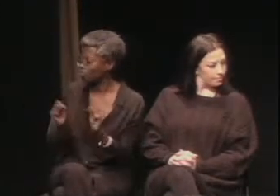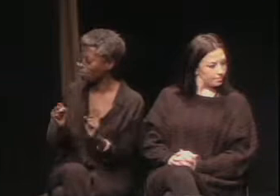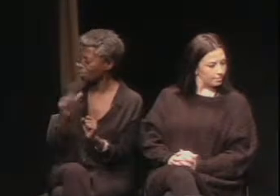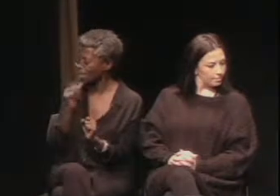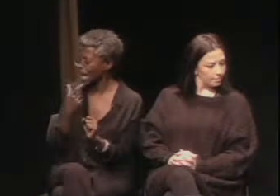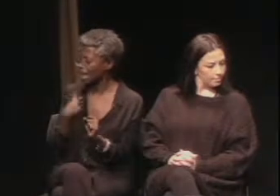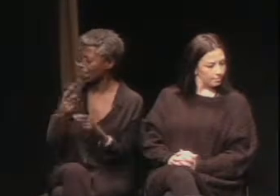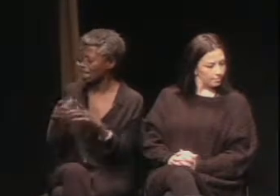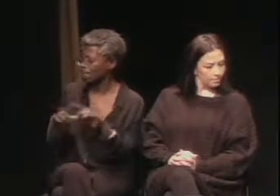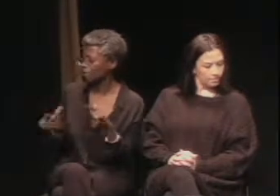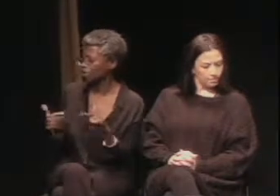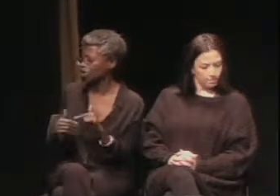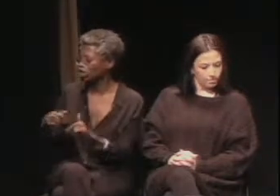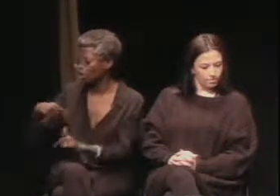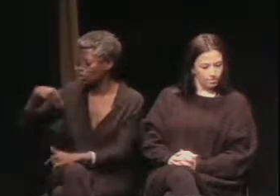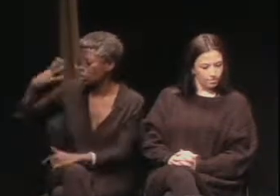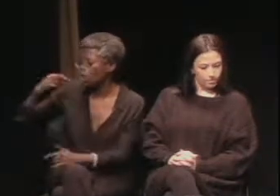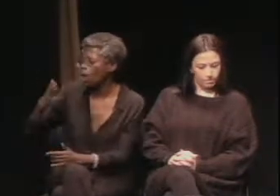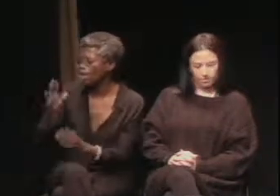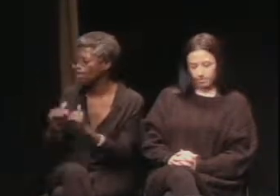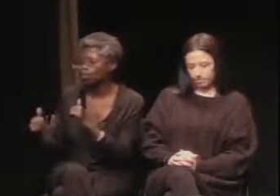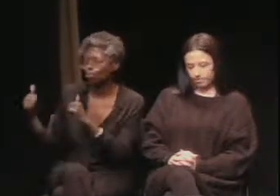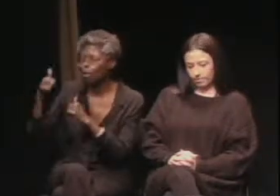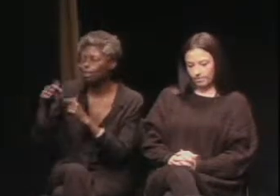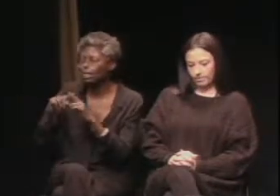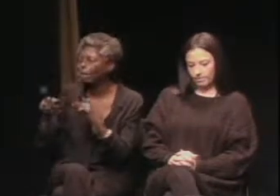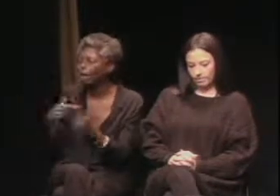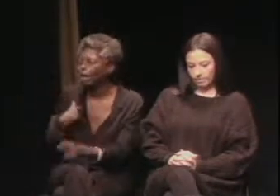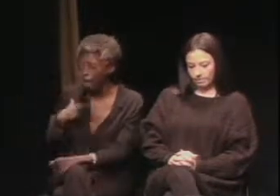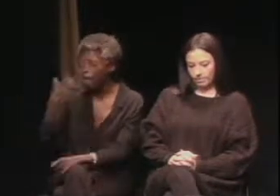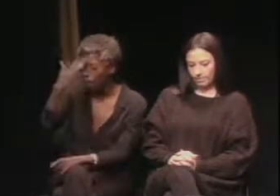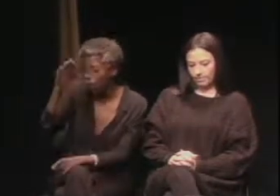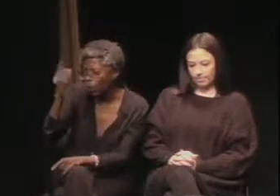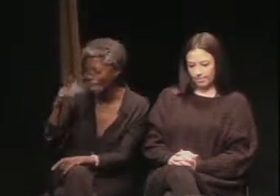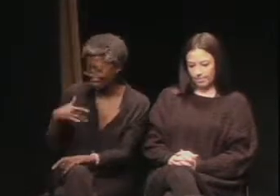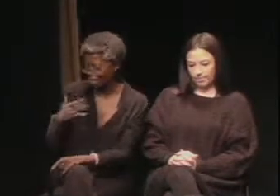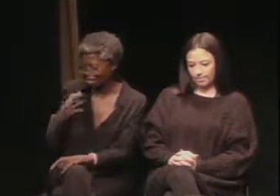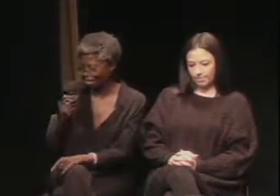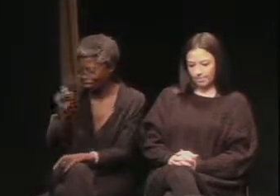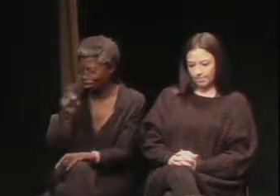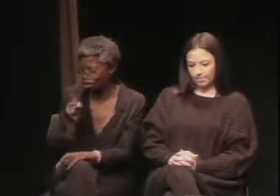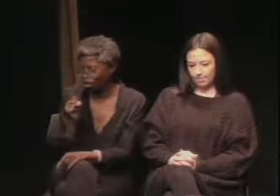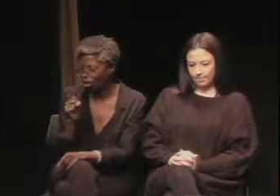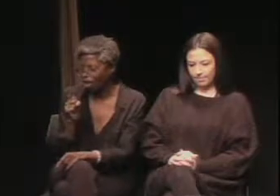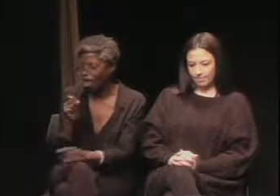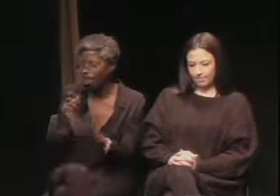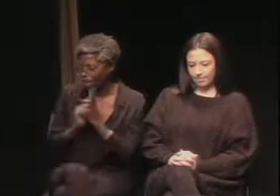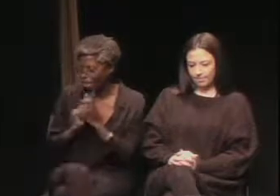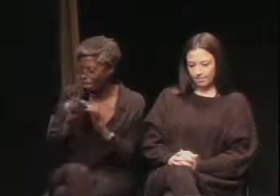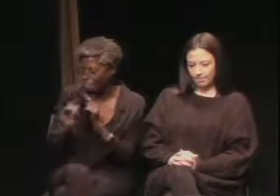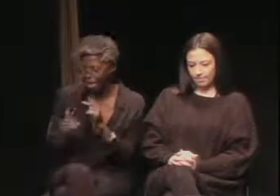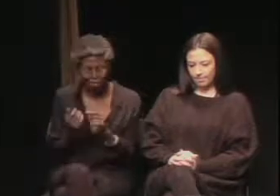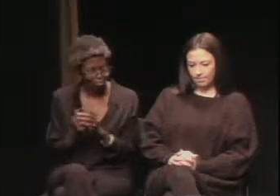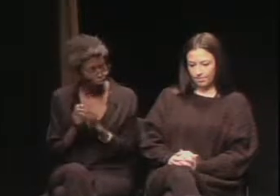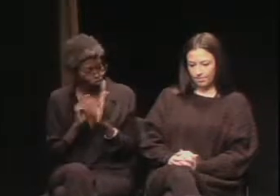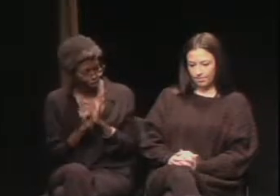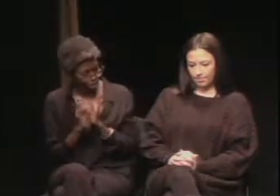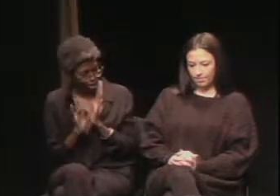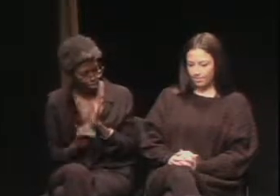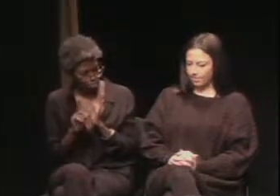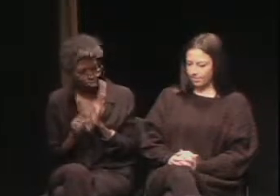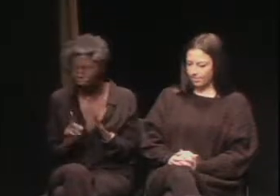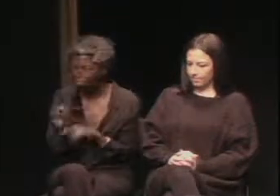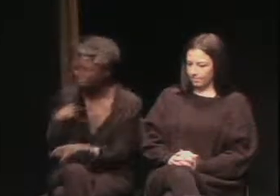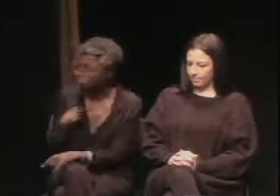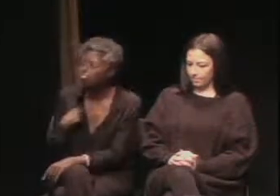language of white supremacy, but I knew it. Yeah. You're like, you could feel it. I ain't right about that. It was just like, I